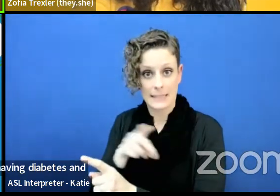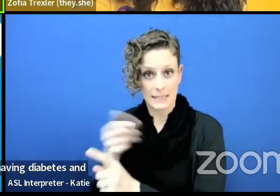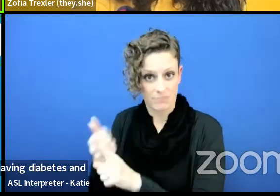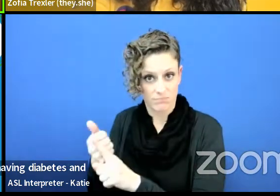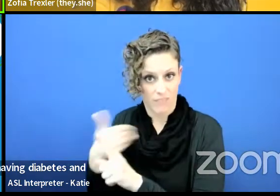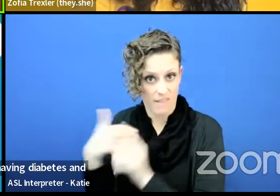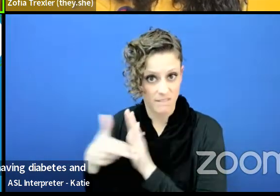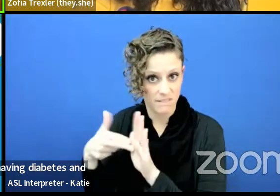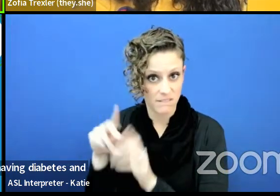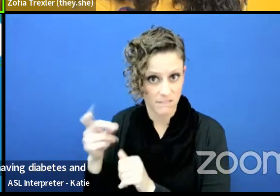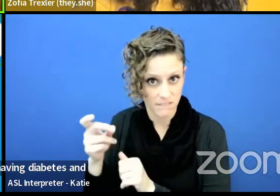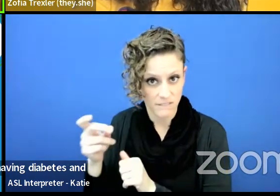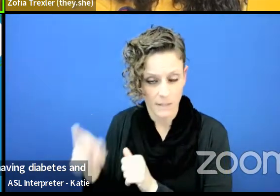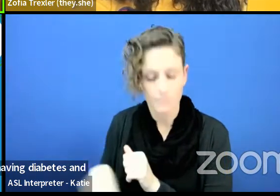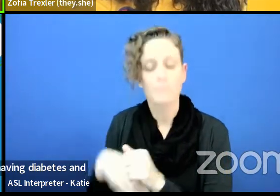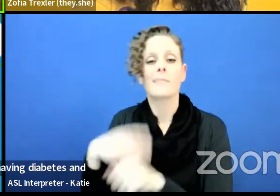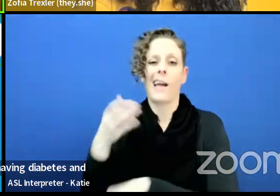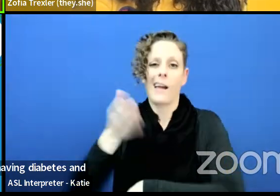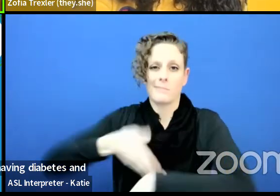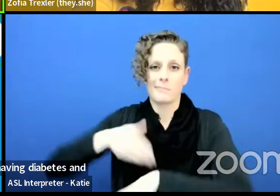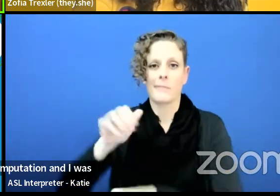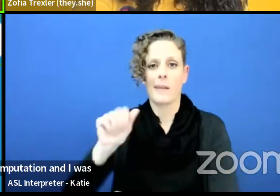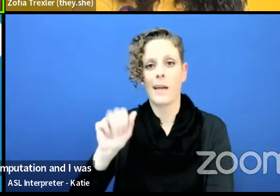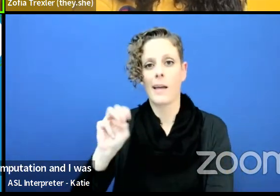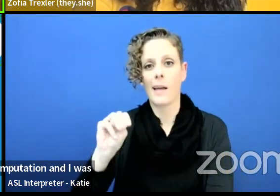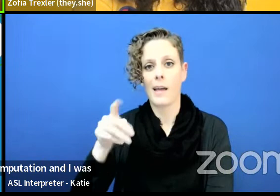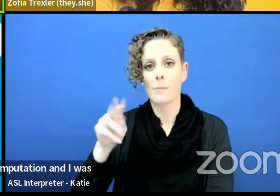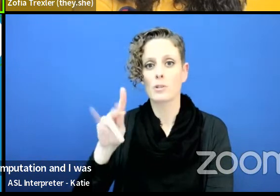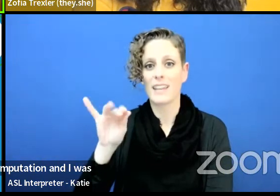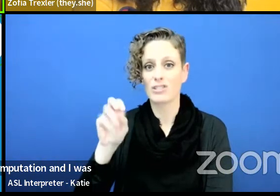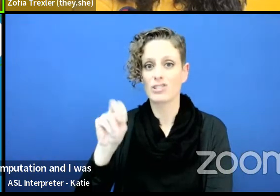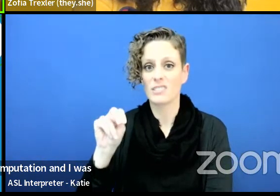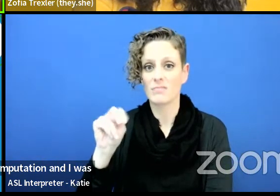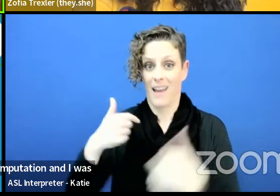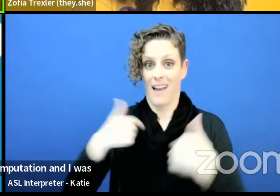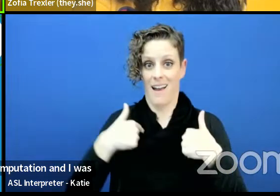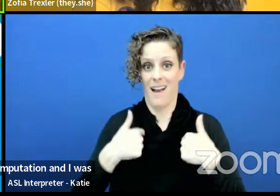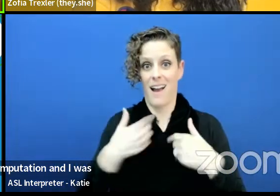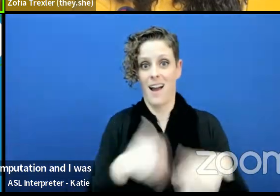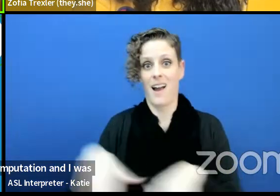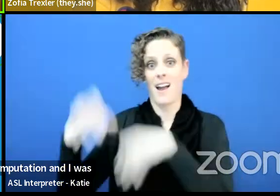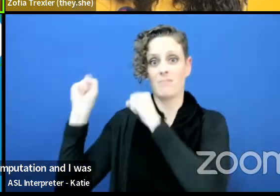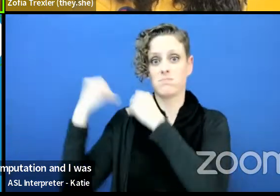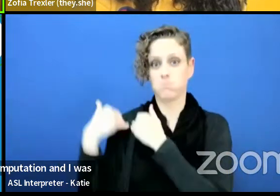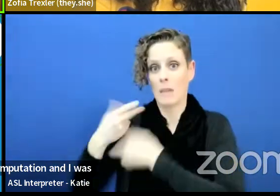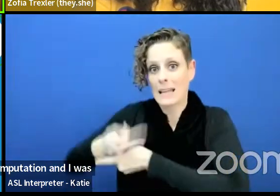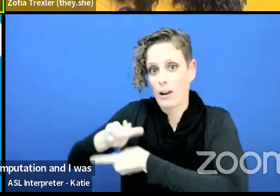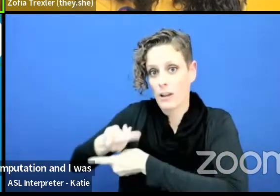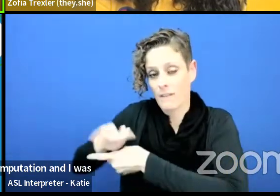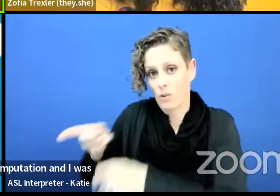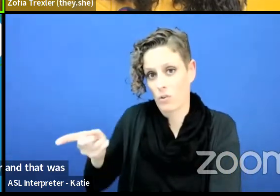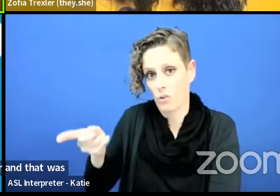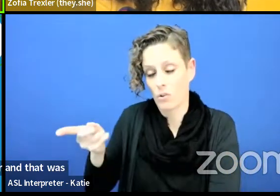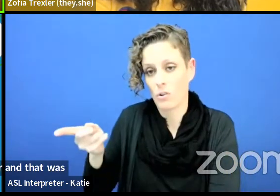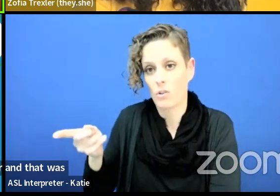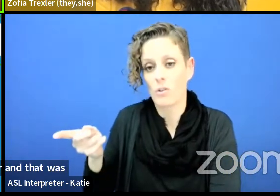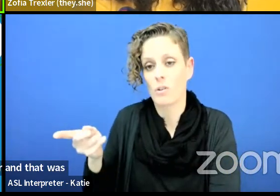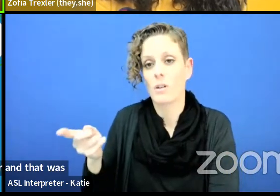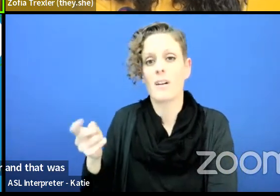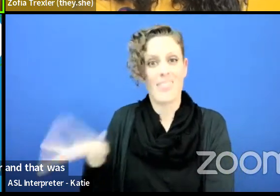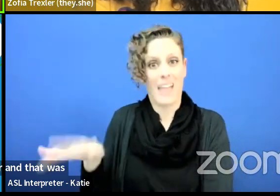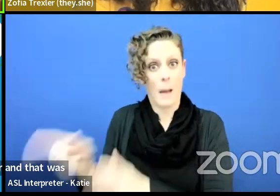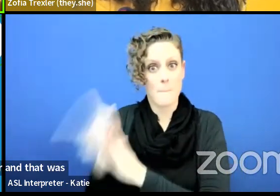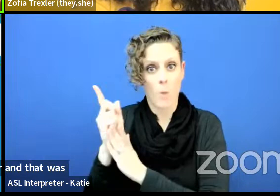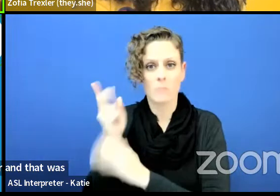her caregiver. And that was a big hard moment in my life just because